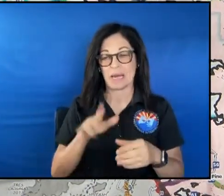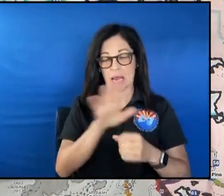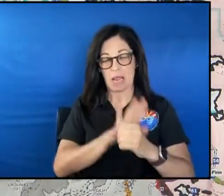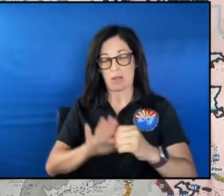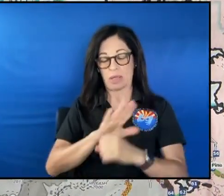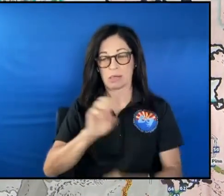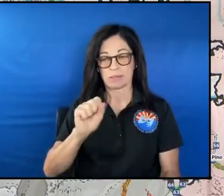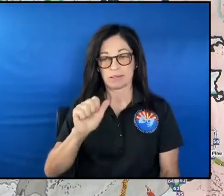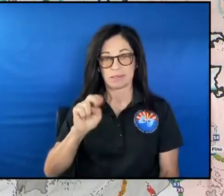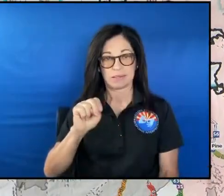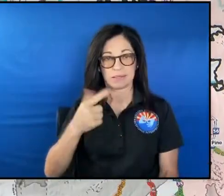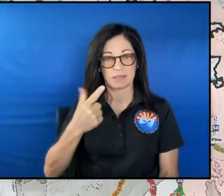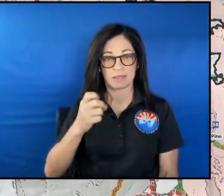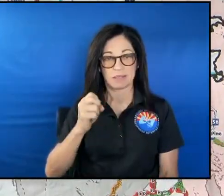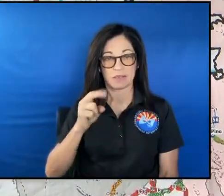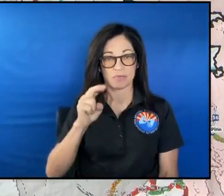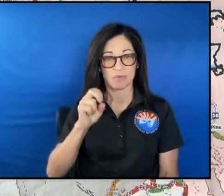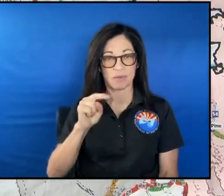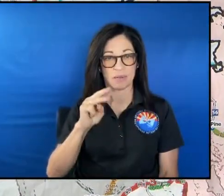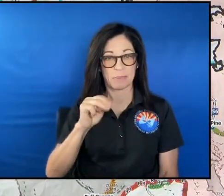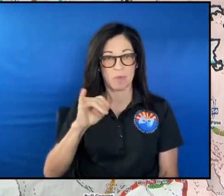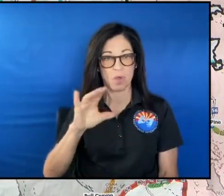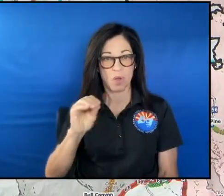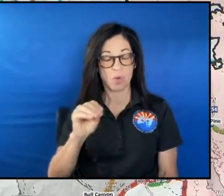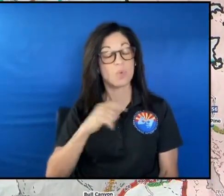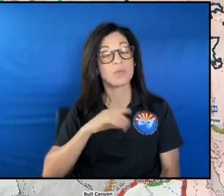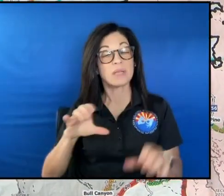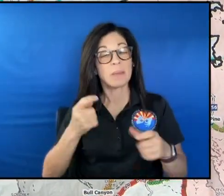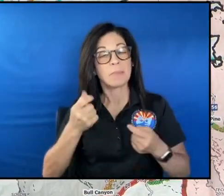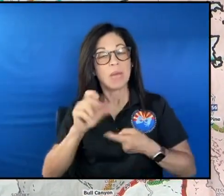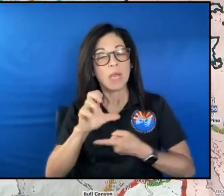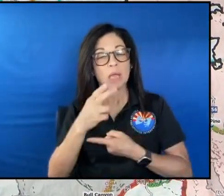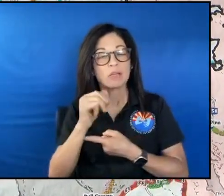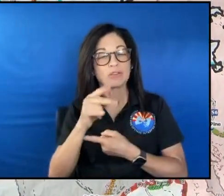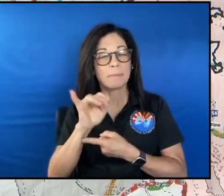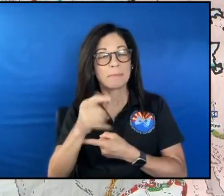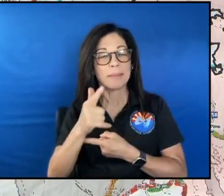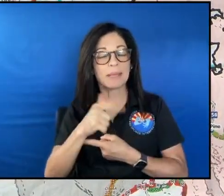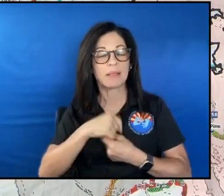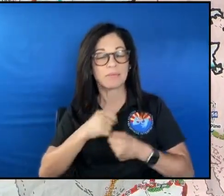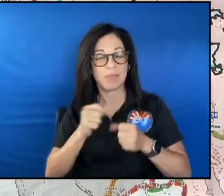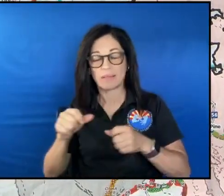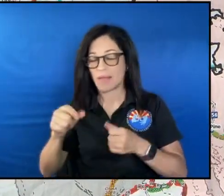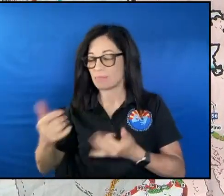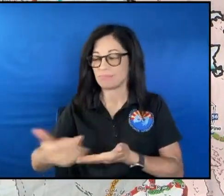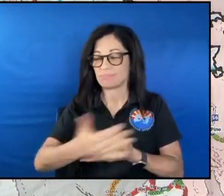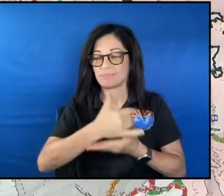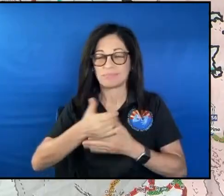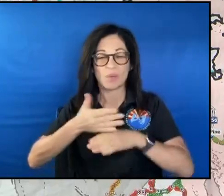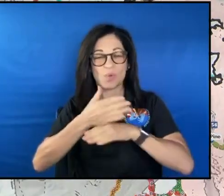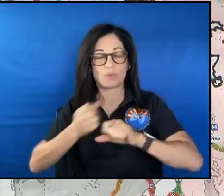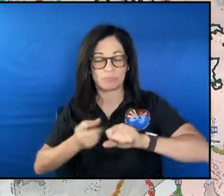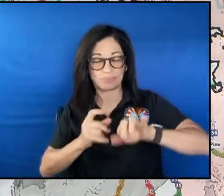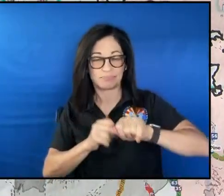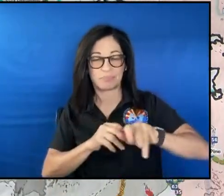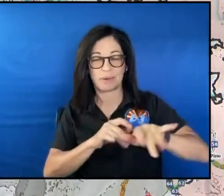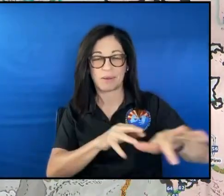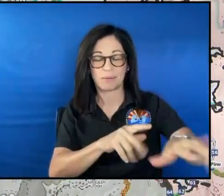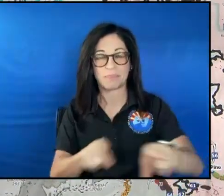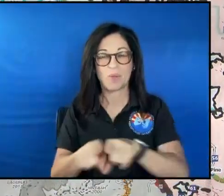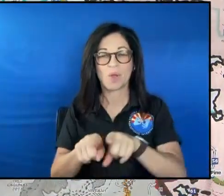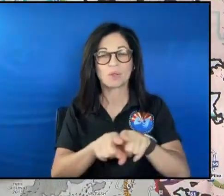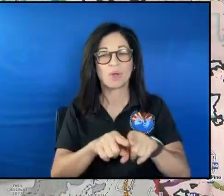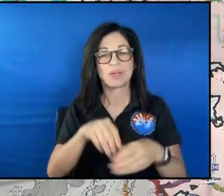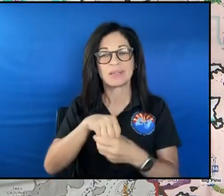did a little bit of chipping down in that country, in that community. And then also in Las Tuzas, we're able to complete some work